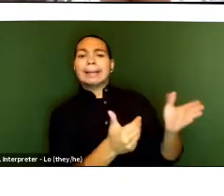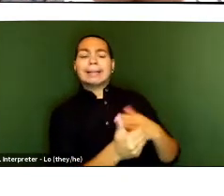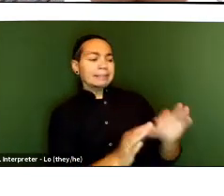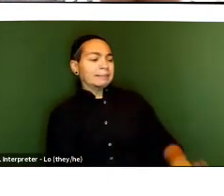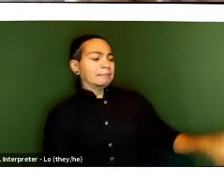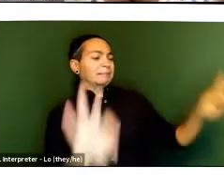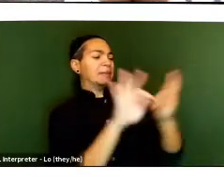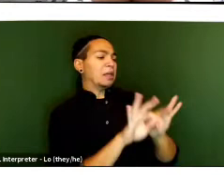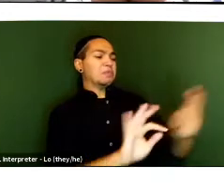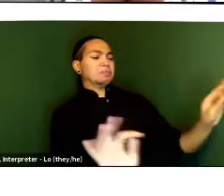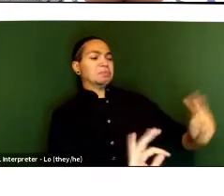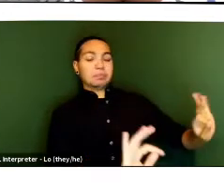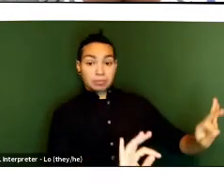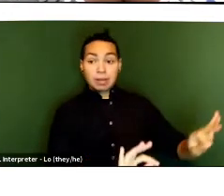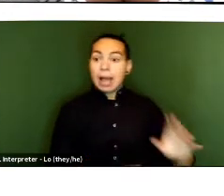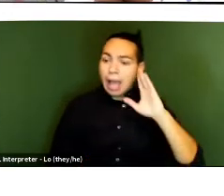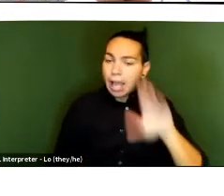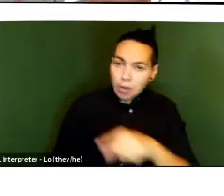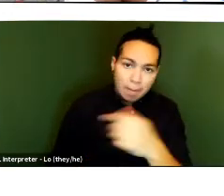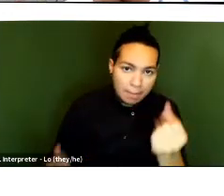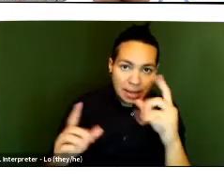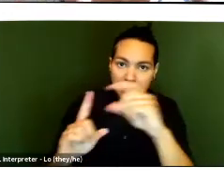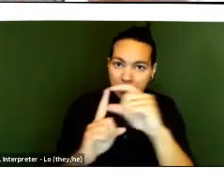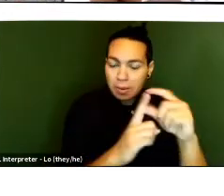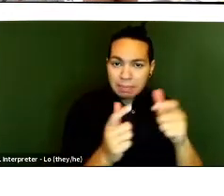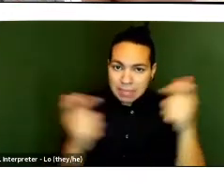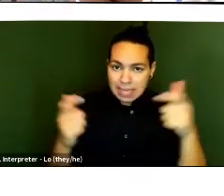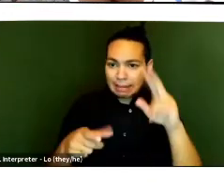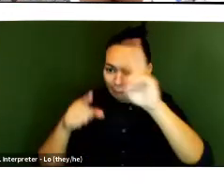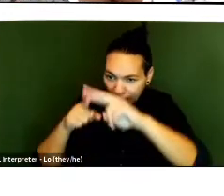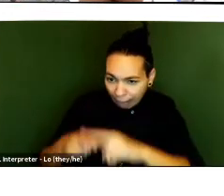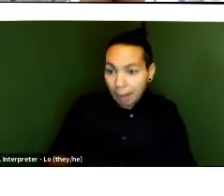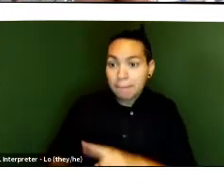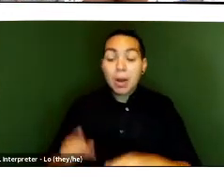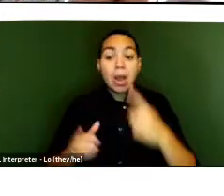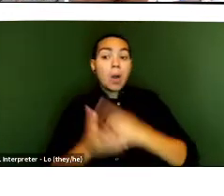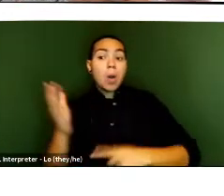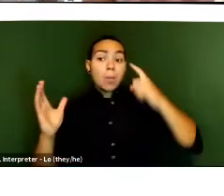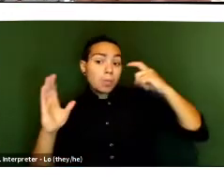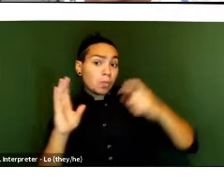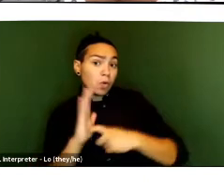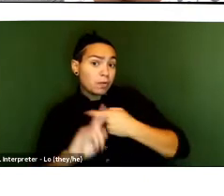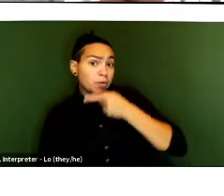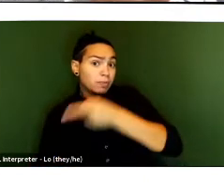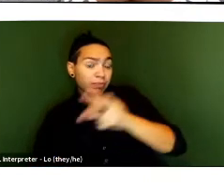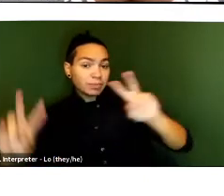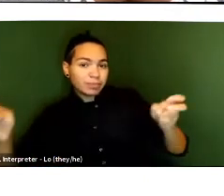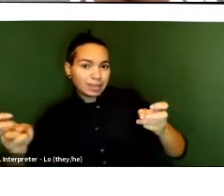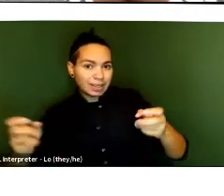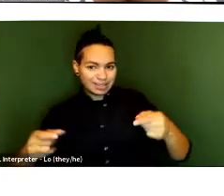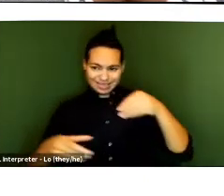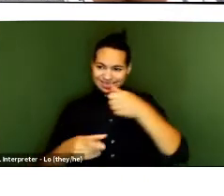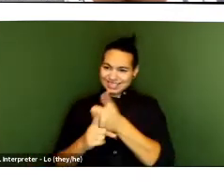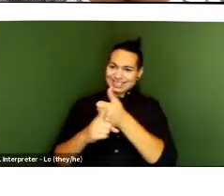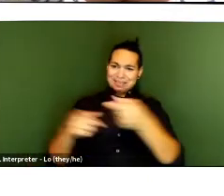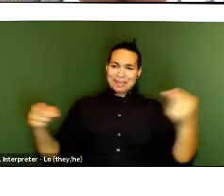is a lot. It has a lot of big words in it, but I really hope that what you take away from it is the contradictions that it